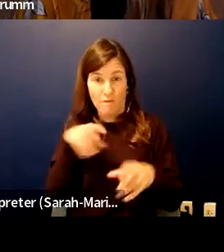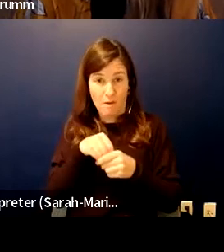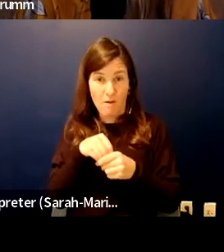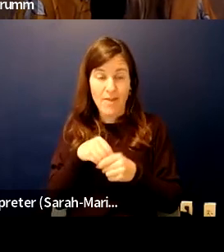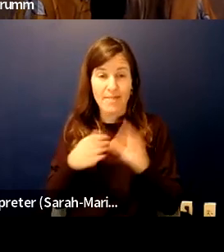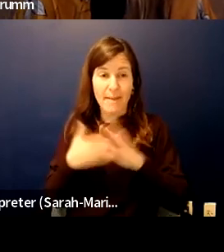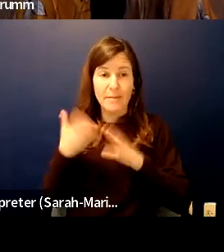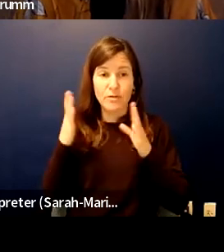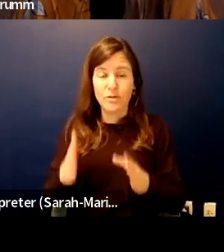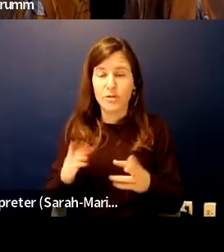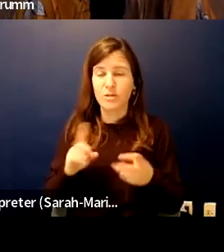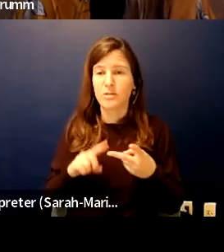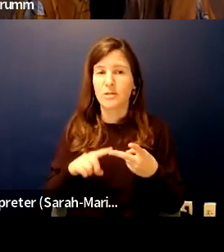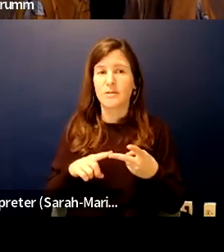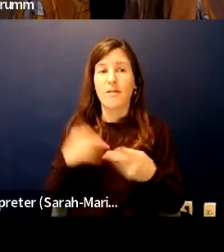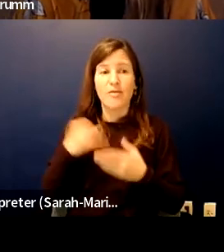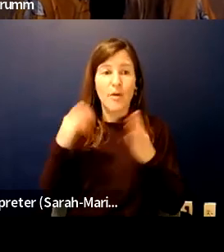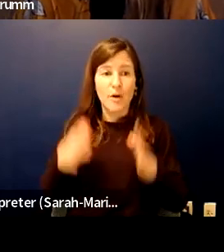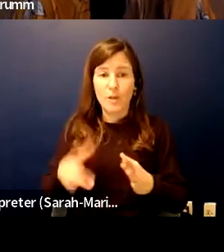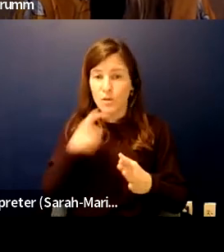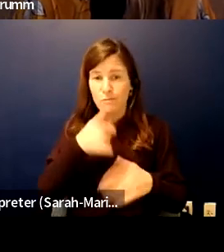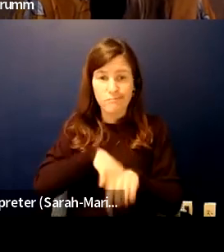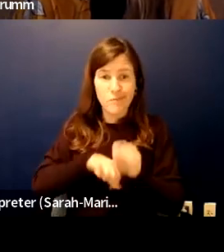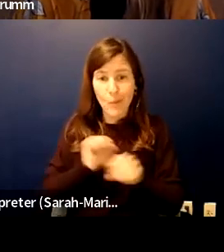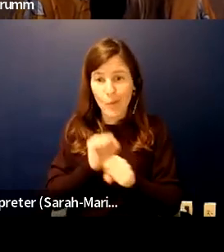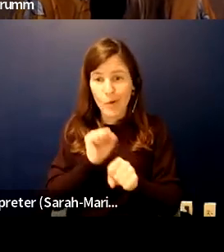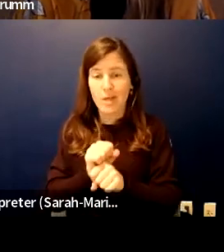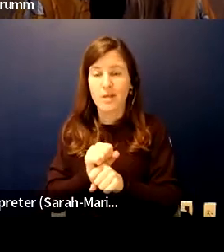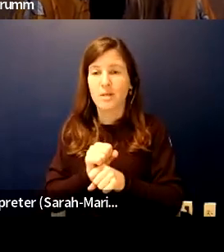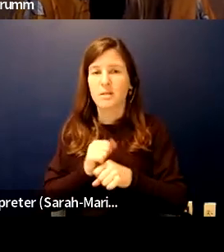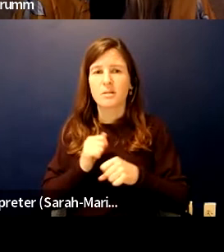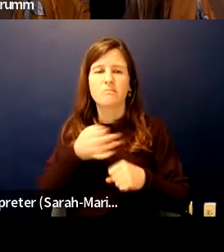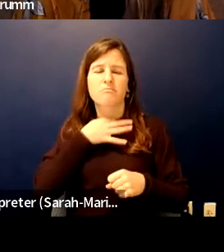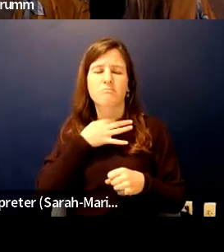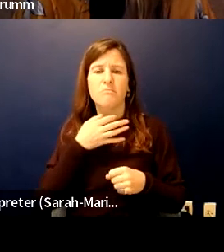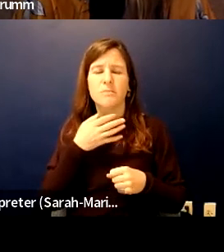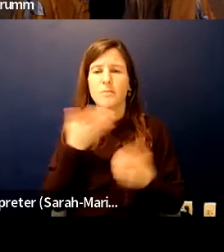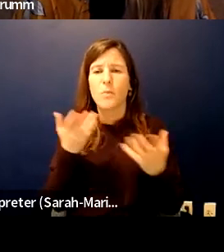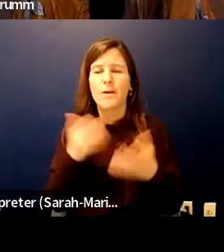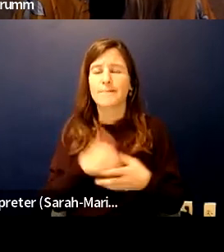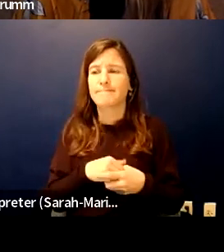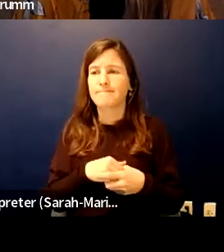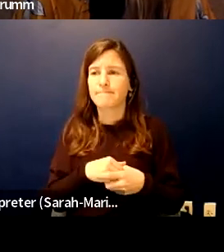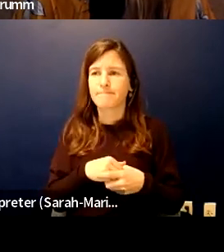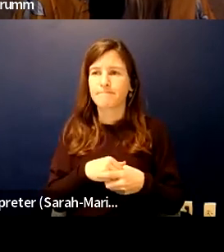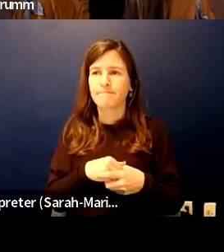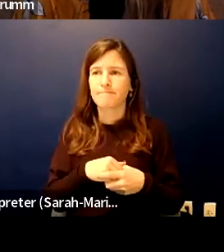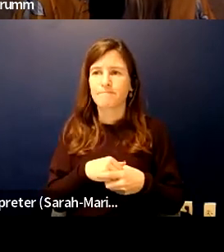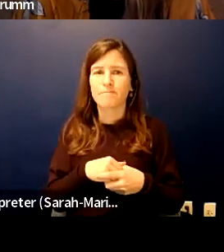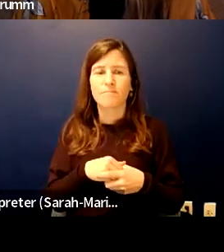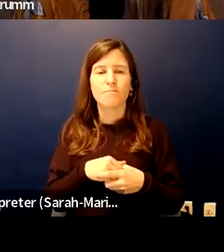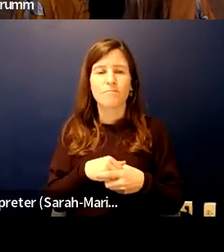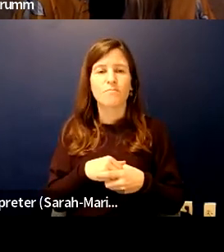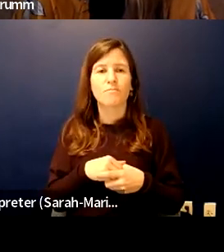artists on the ground. And what are some things that, you know, that you might be able to kind